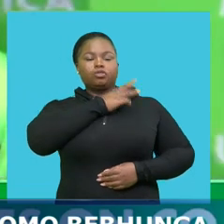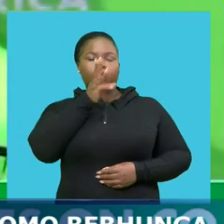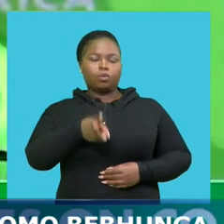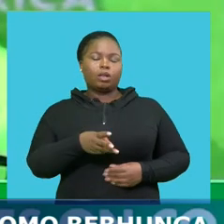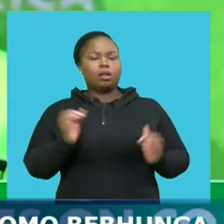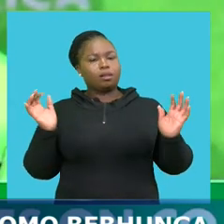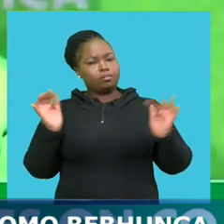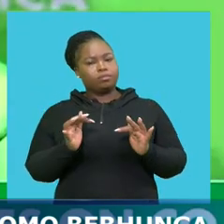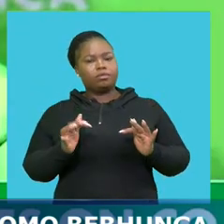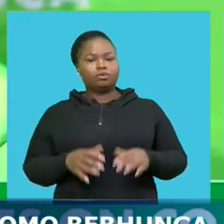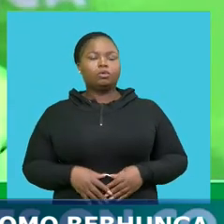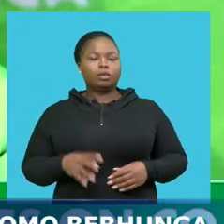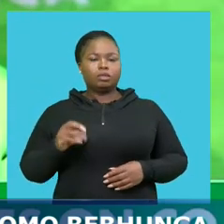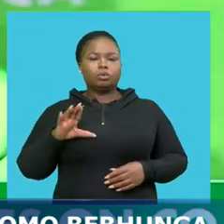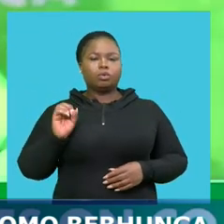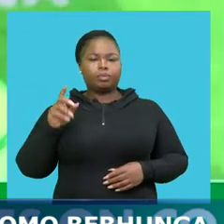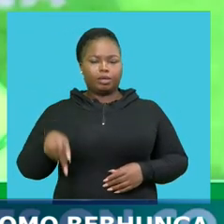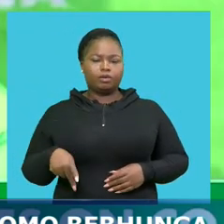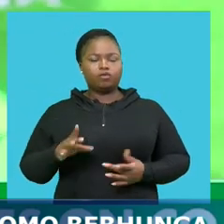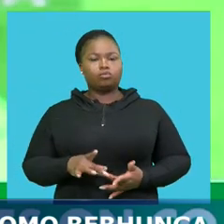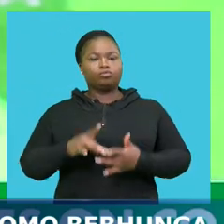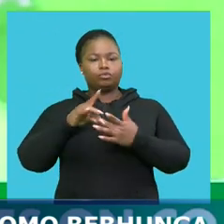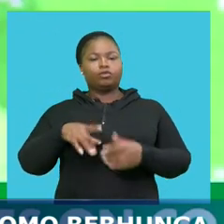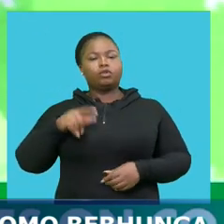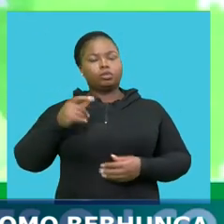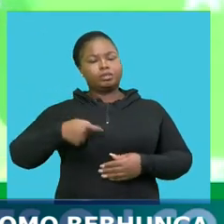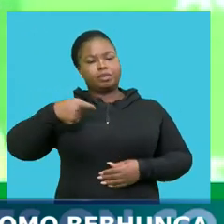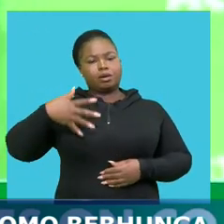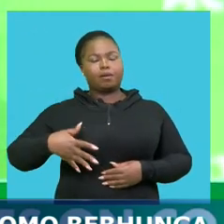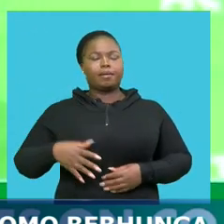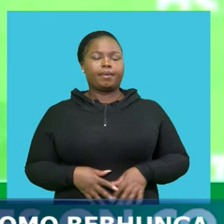kubiza ibhunga elikhethekileyo kunyulo losomlomo kunye